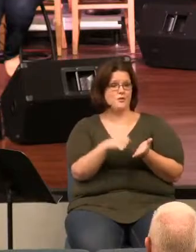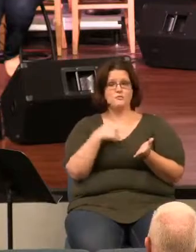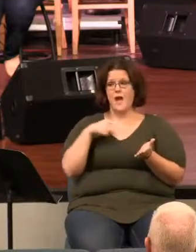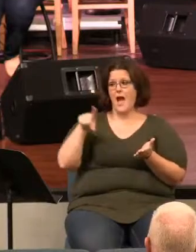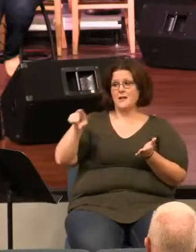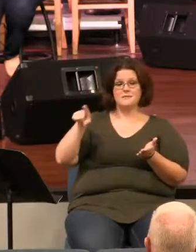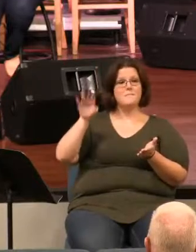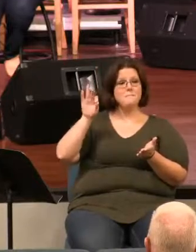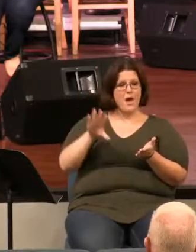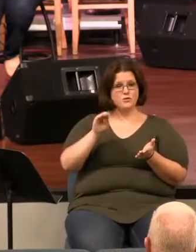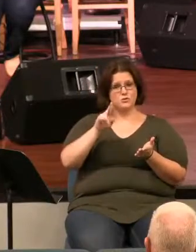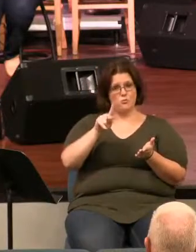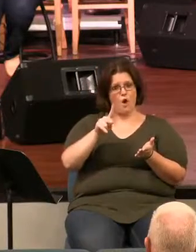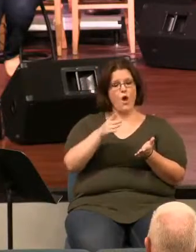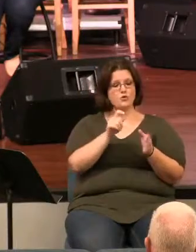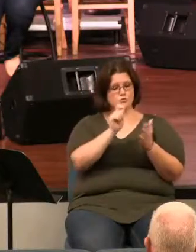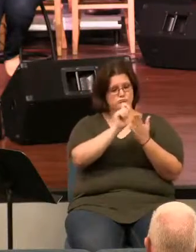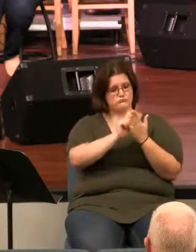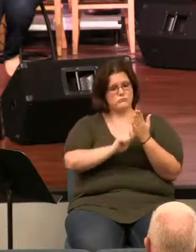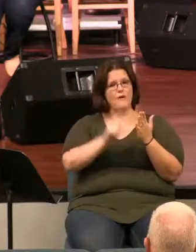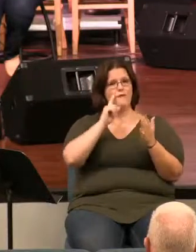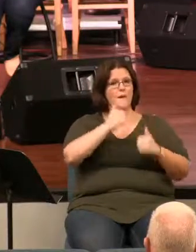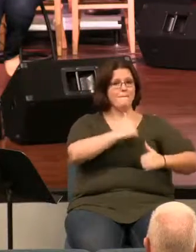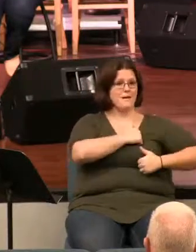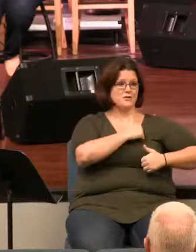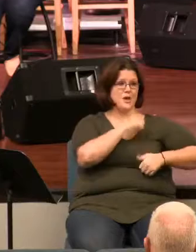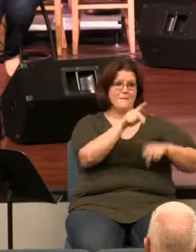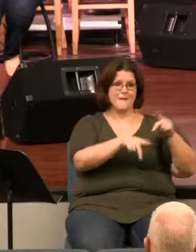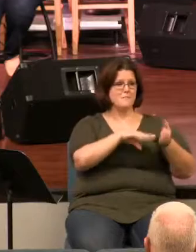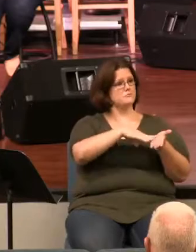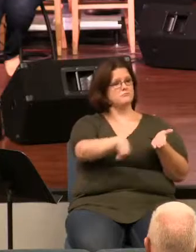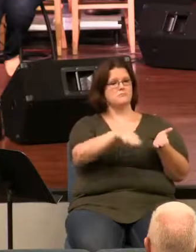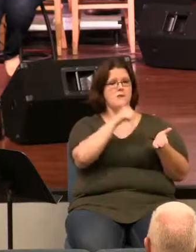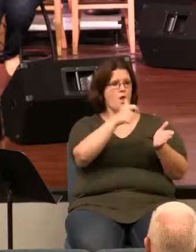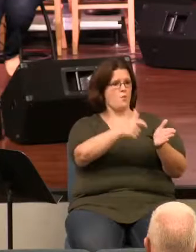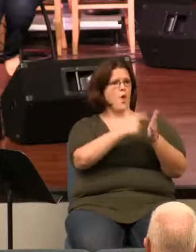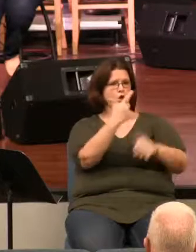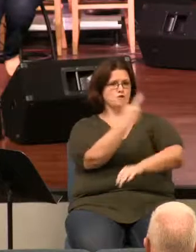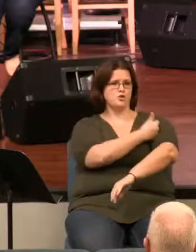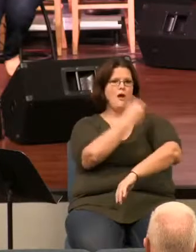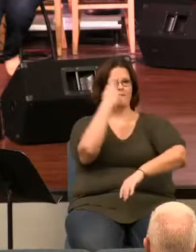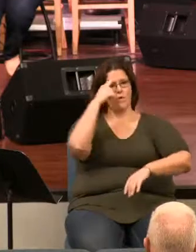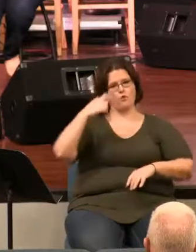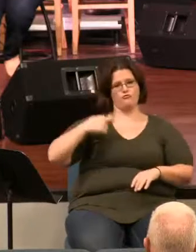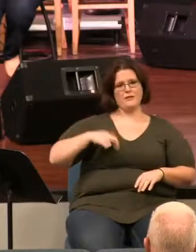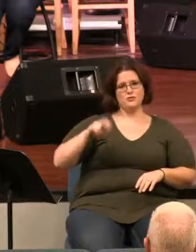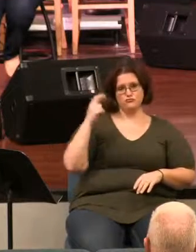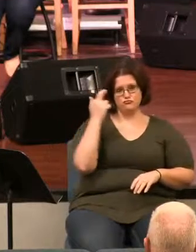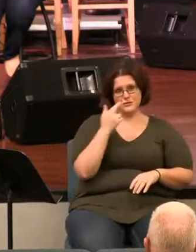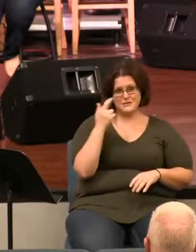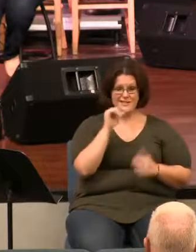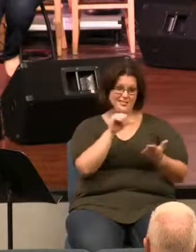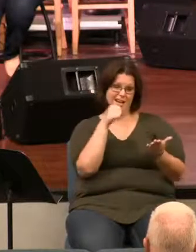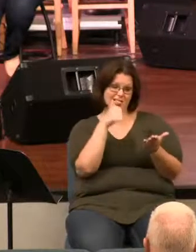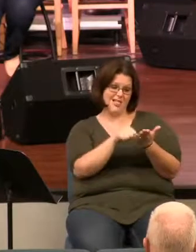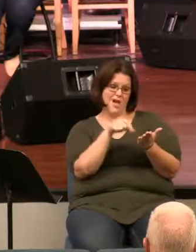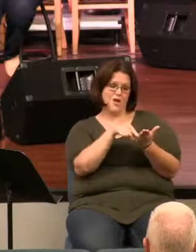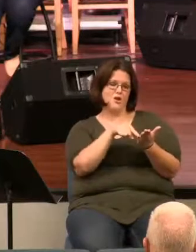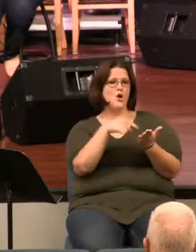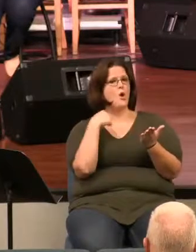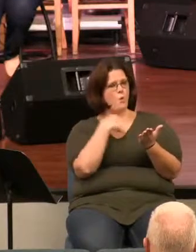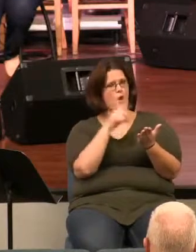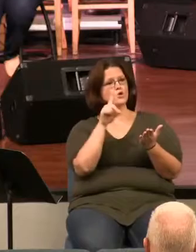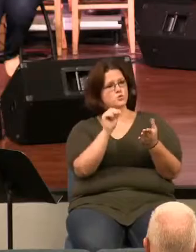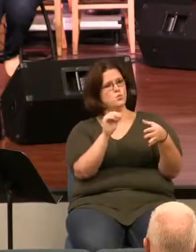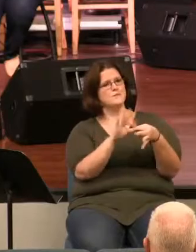Mark to prepare an exemption letter for our military personnel. And the letter, just so you know, it states we can see both